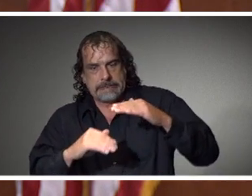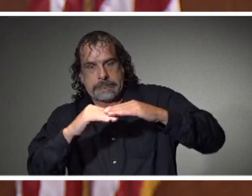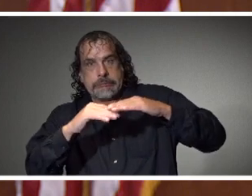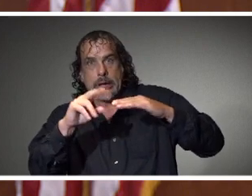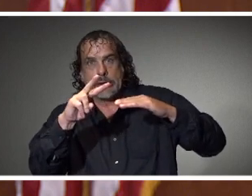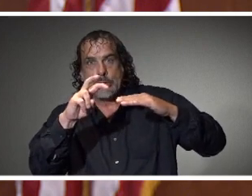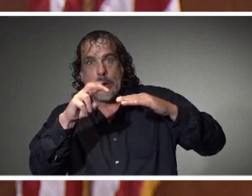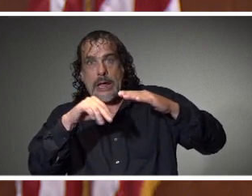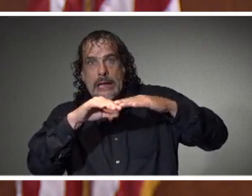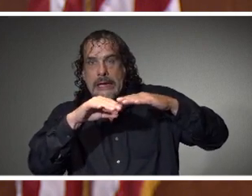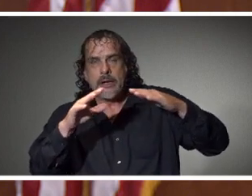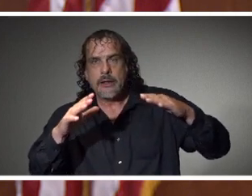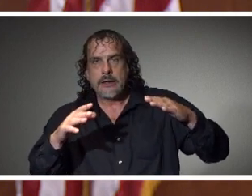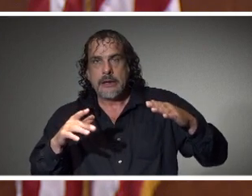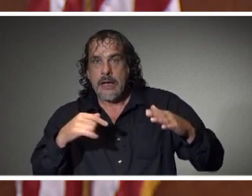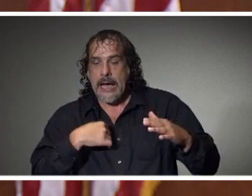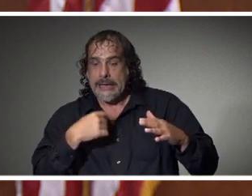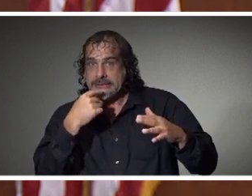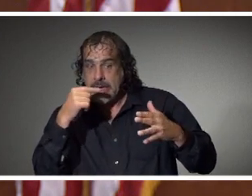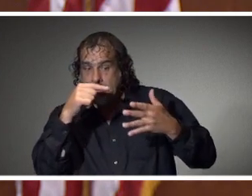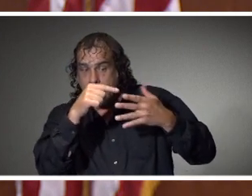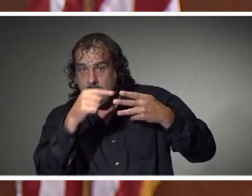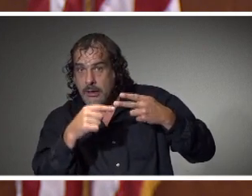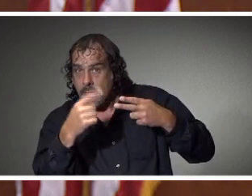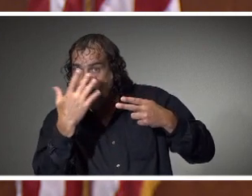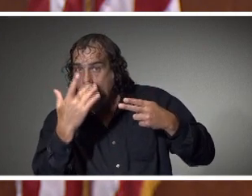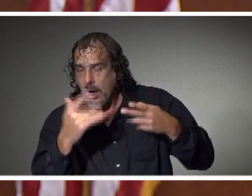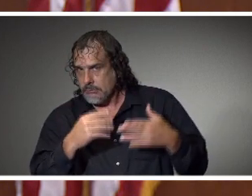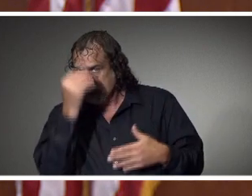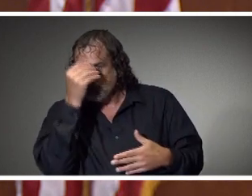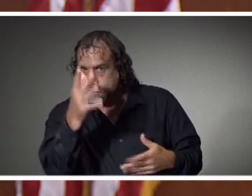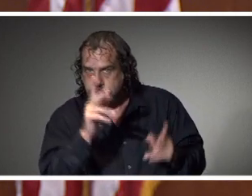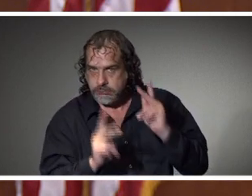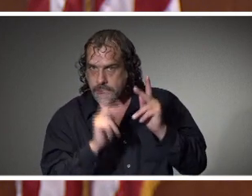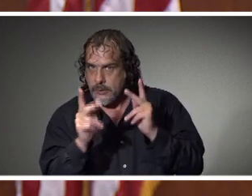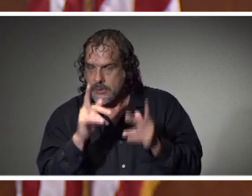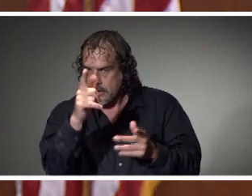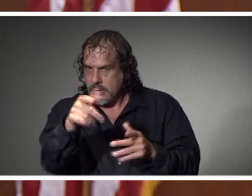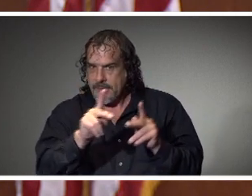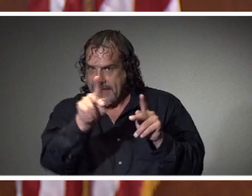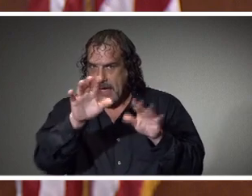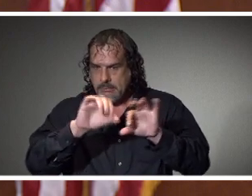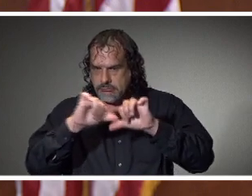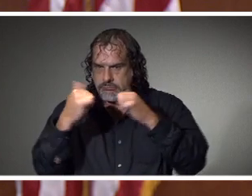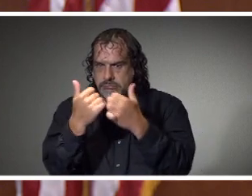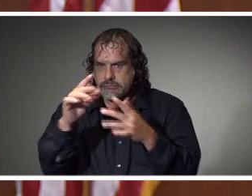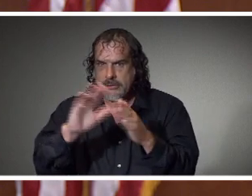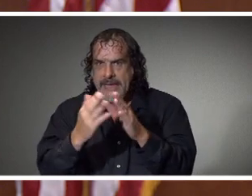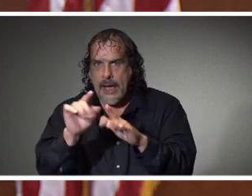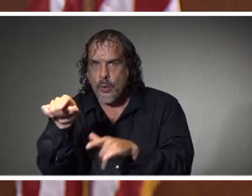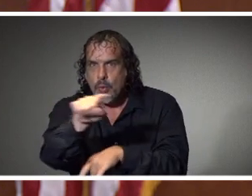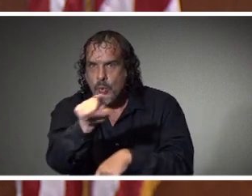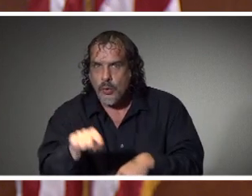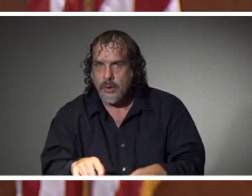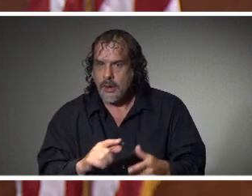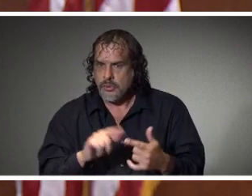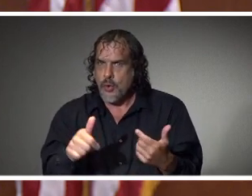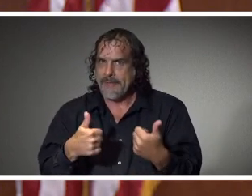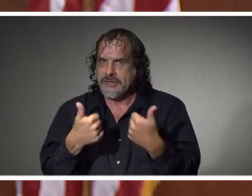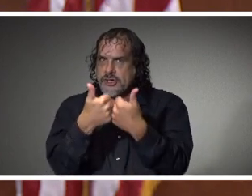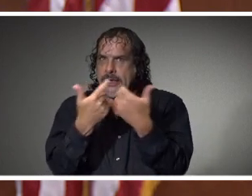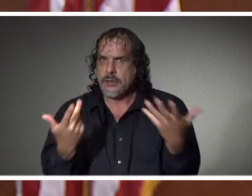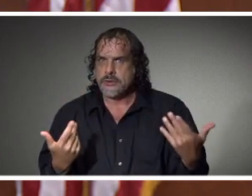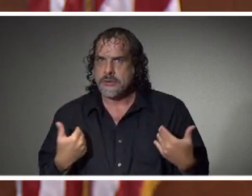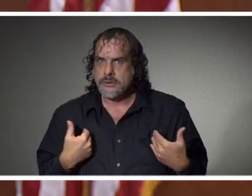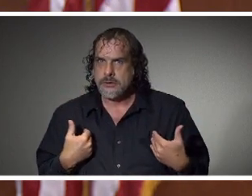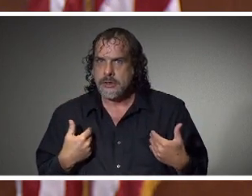200 threshold, I mentioned them just to let the people know in the Hattiesburg metropolitan area, we have challenges. We have a